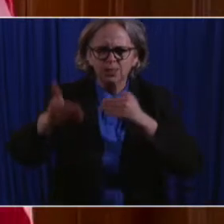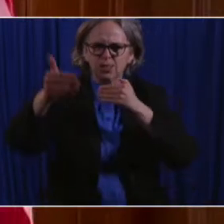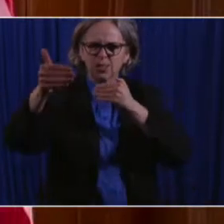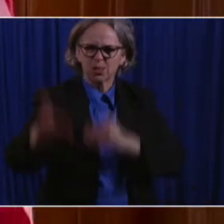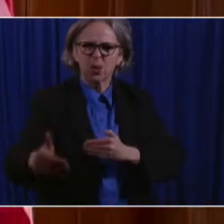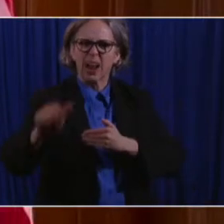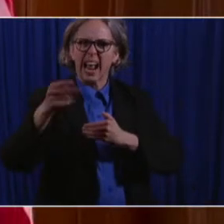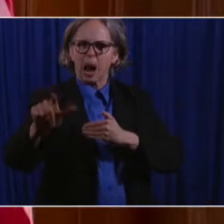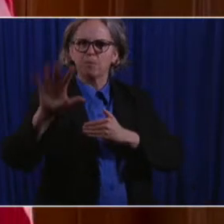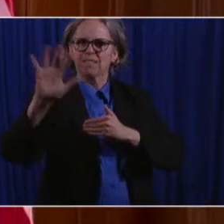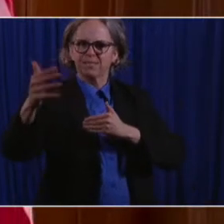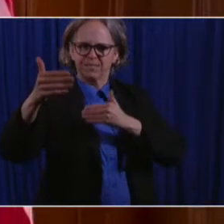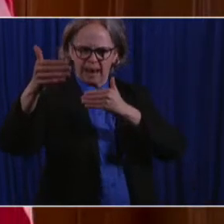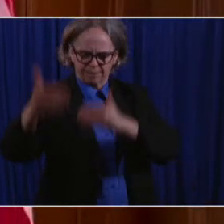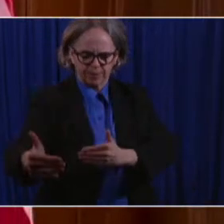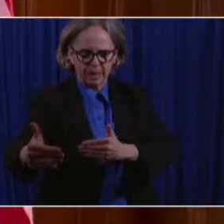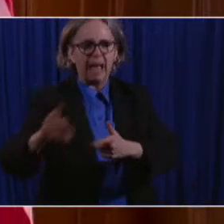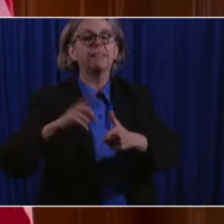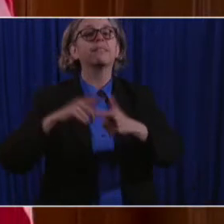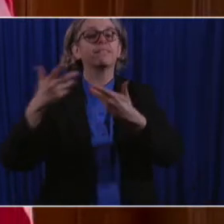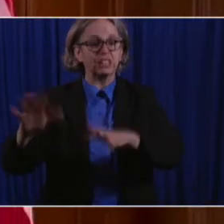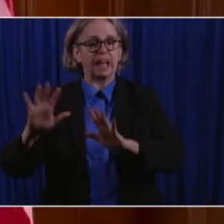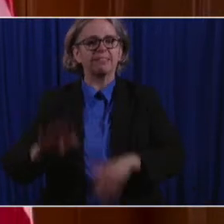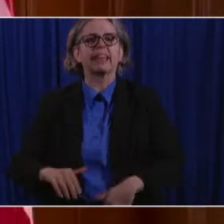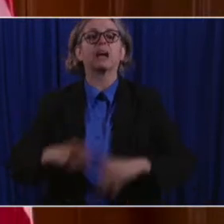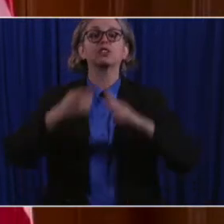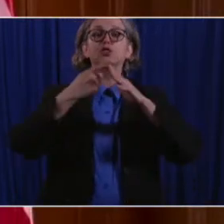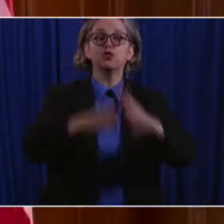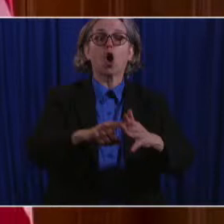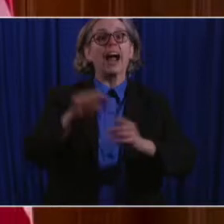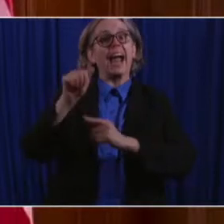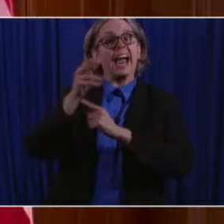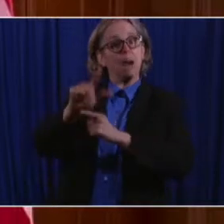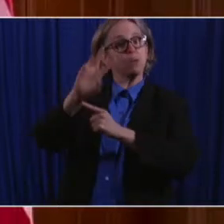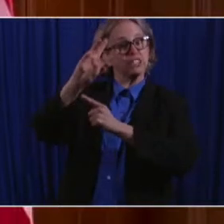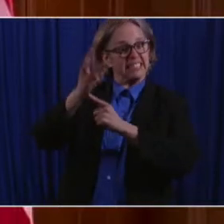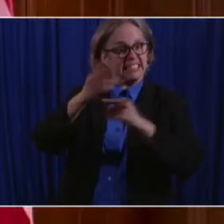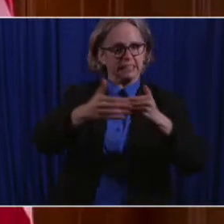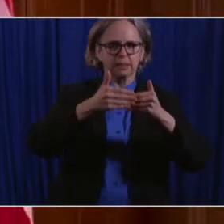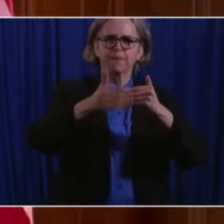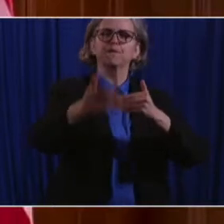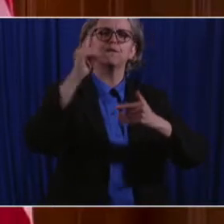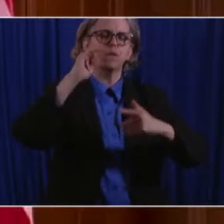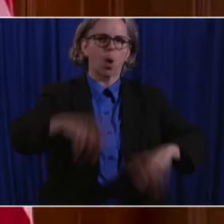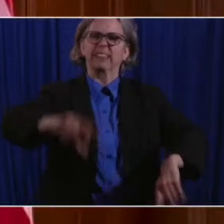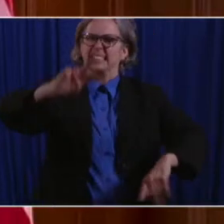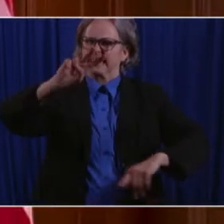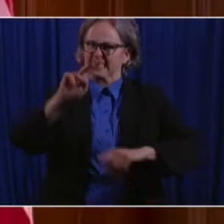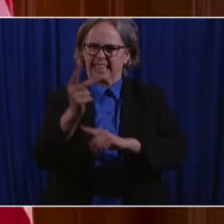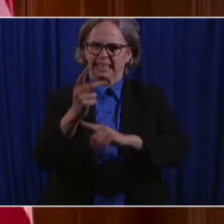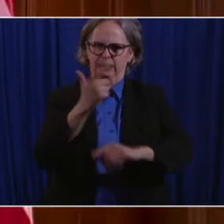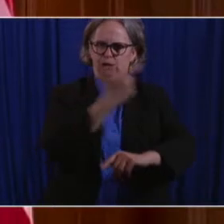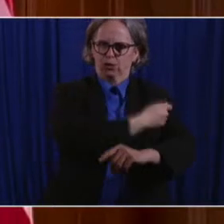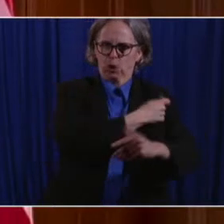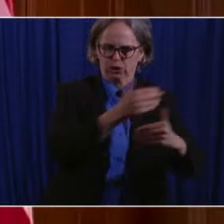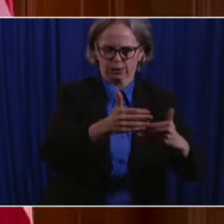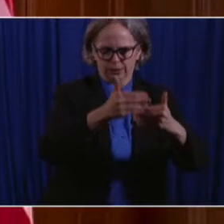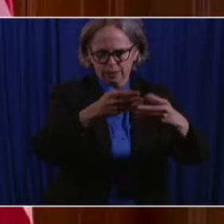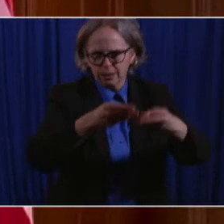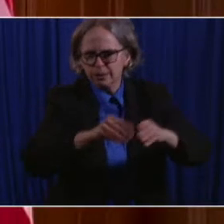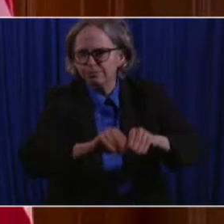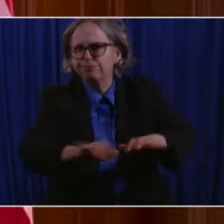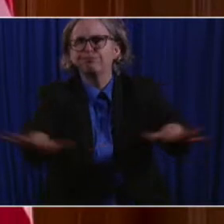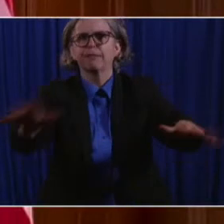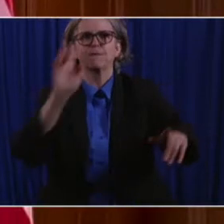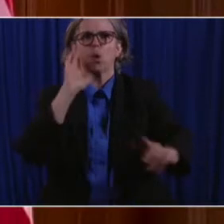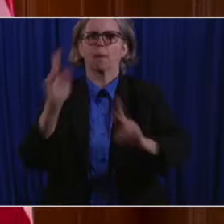doses starting Tuesday, April 6th. So the first 3 weeks were first doses, then